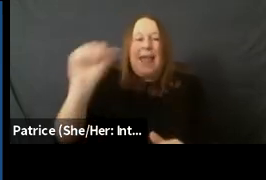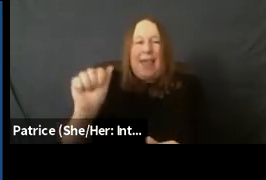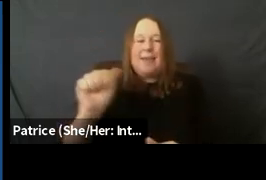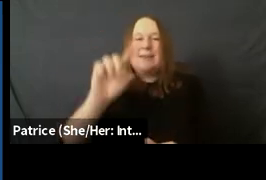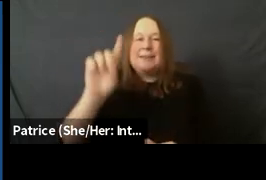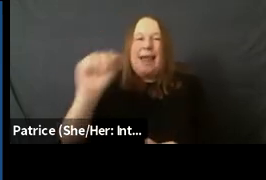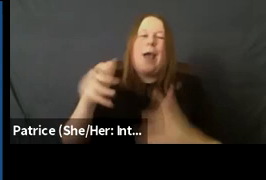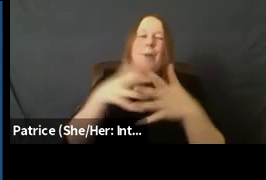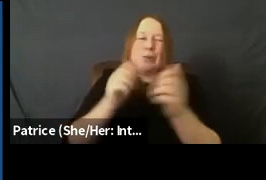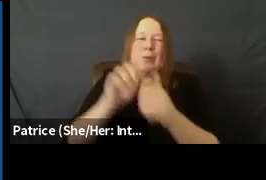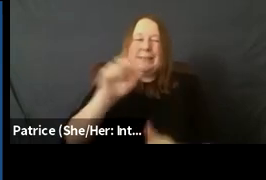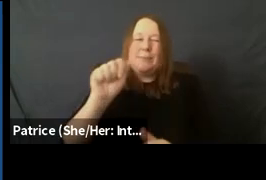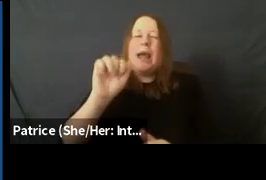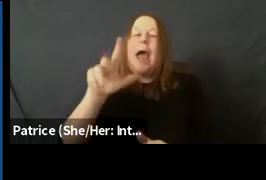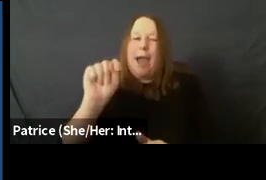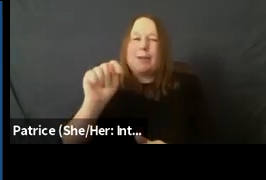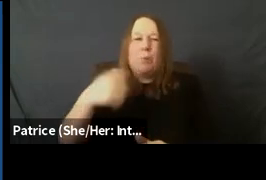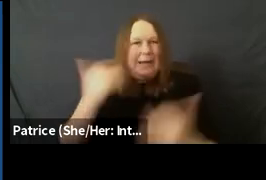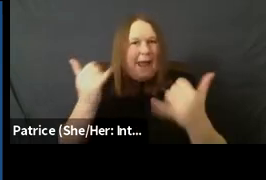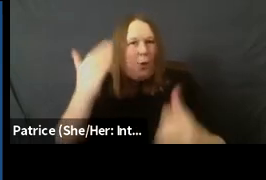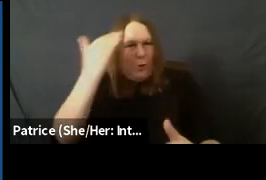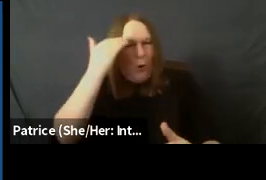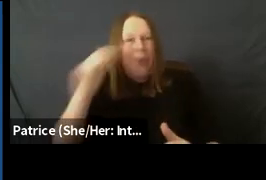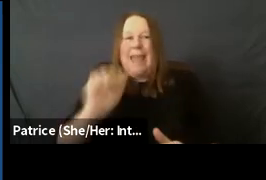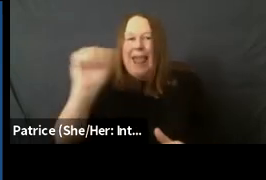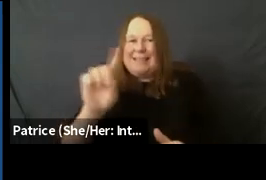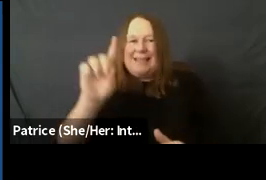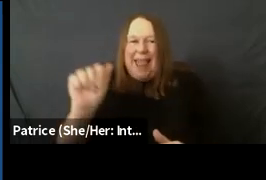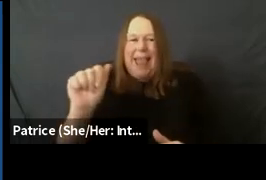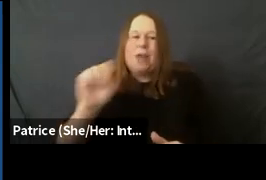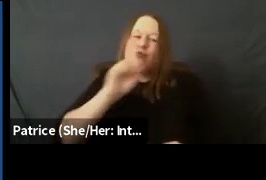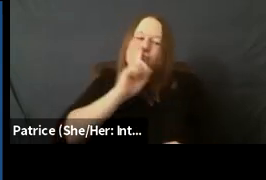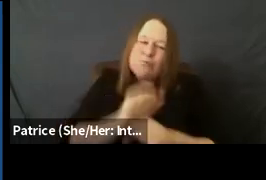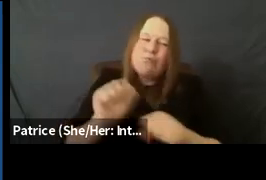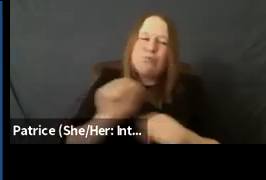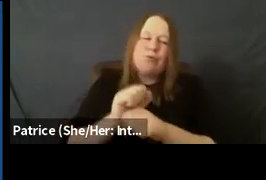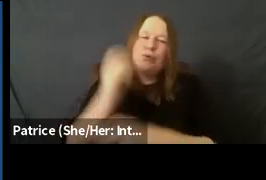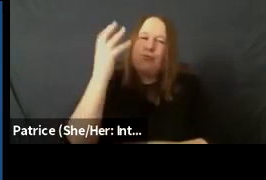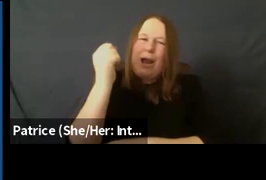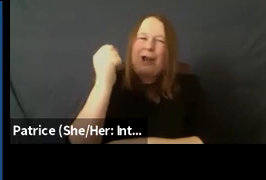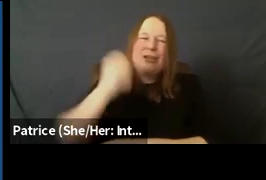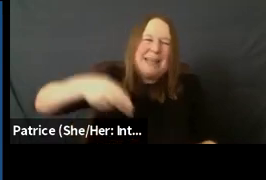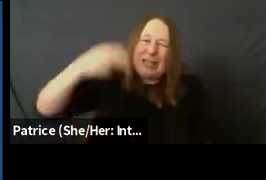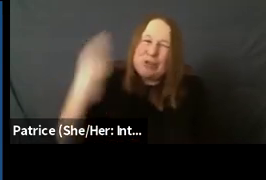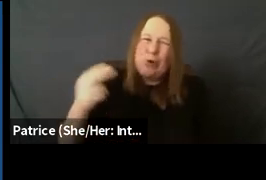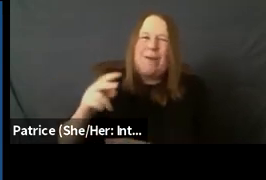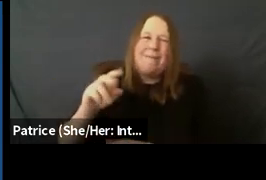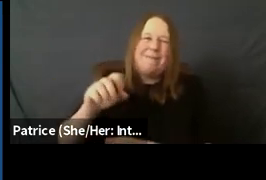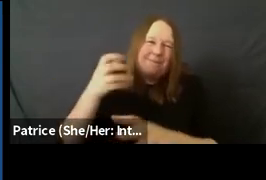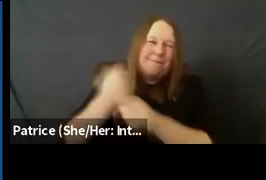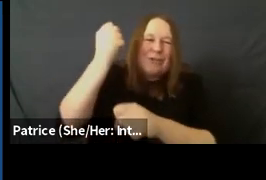with Disabilities Act. As we now know, the ADA was truly an historic victory. As chairman